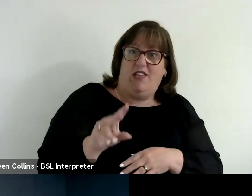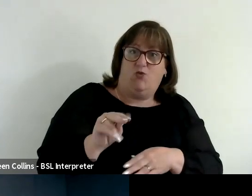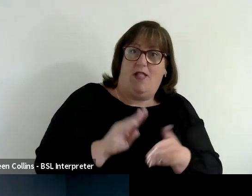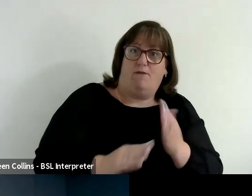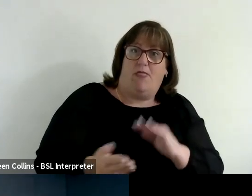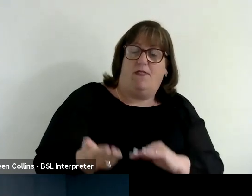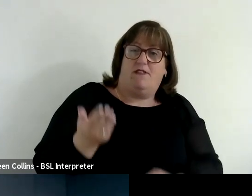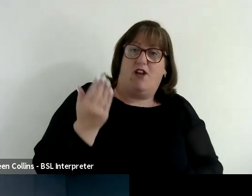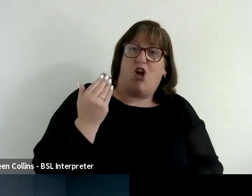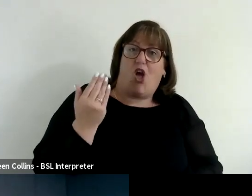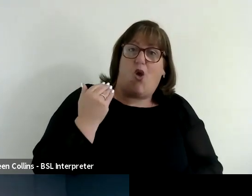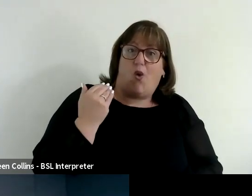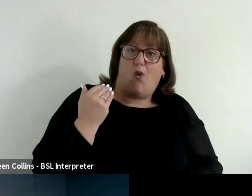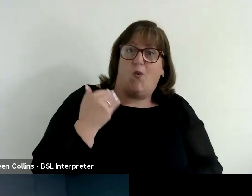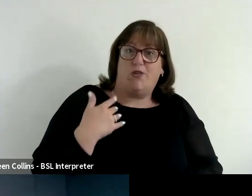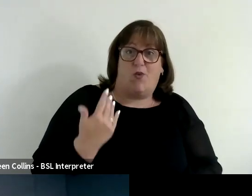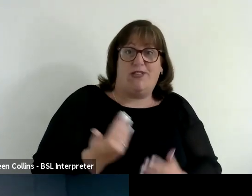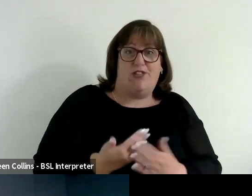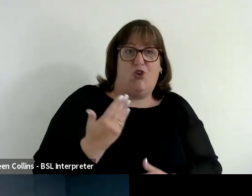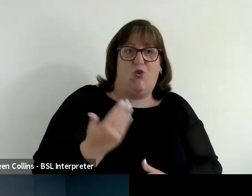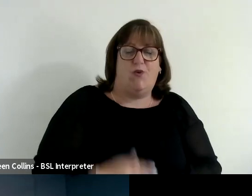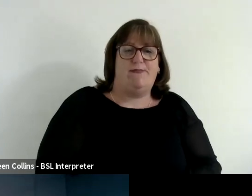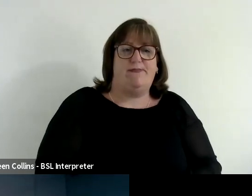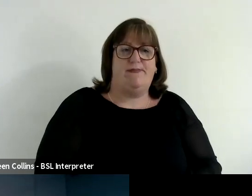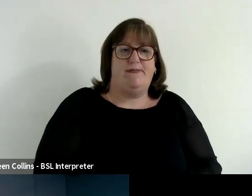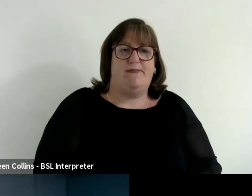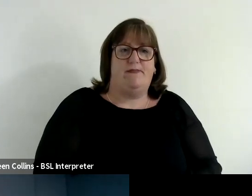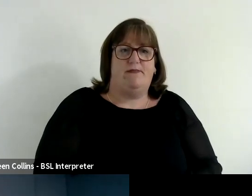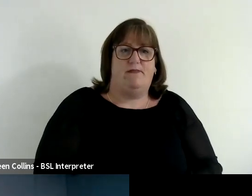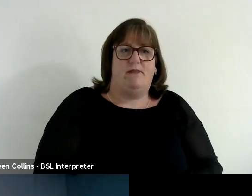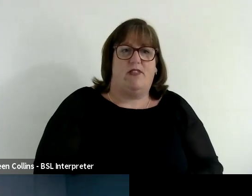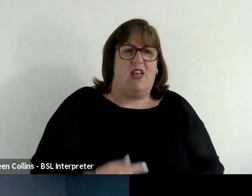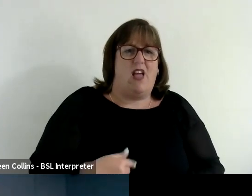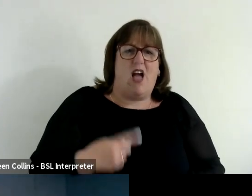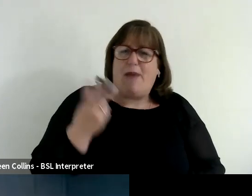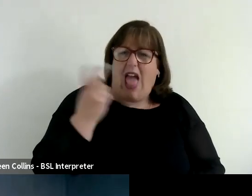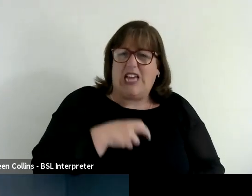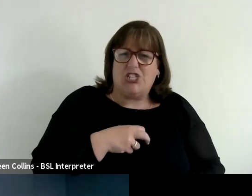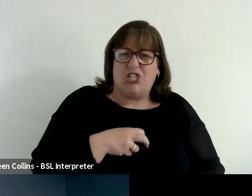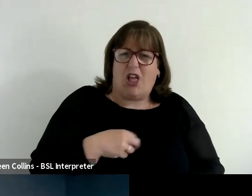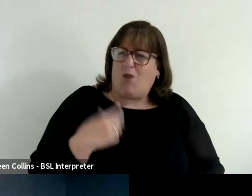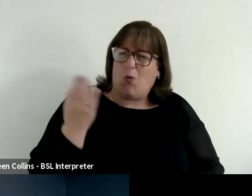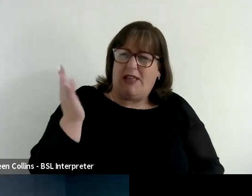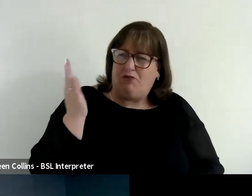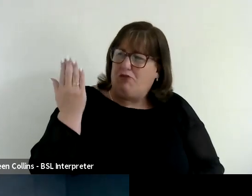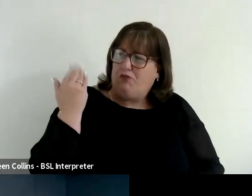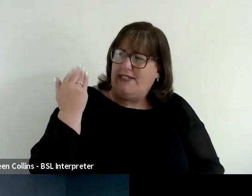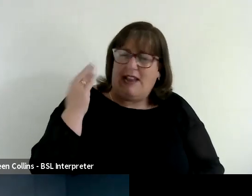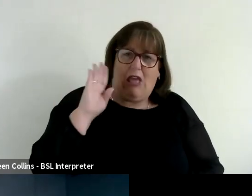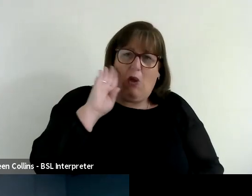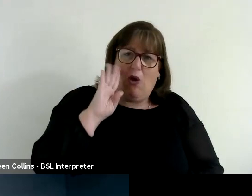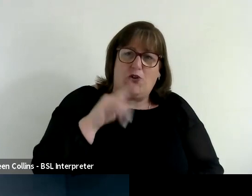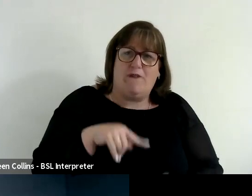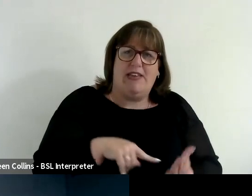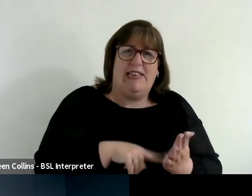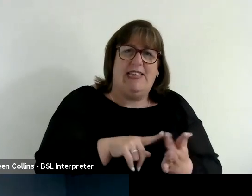it's an ever-changing. Yeah, I'm ancient and I've only recently understood that TikTok is a thing. But we've got younger team members